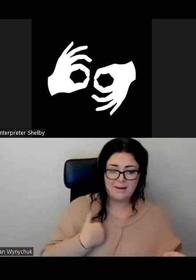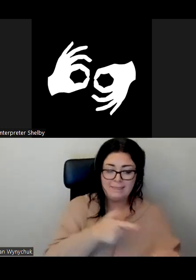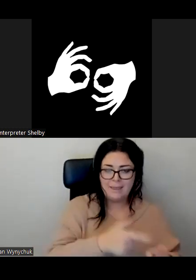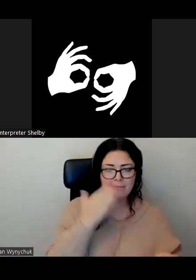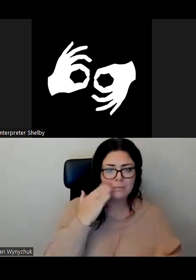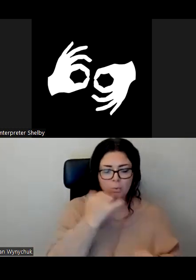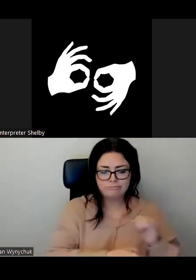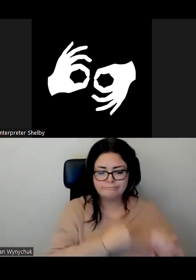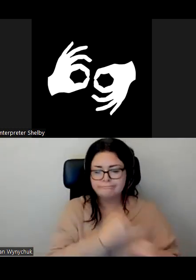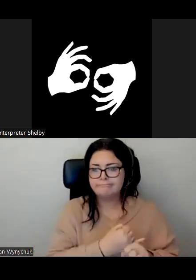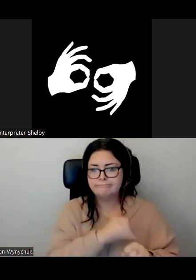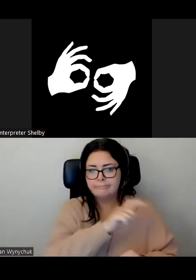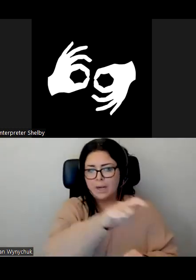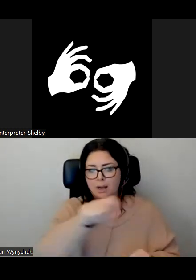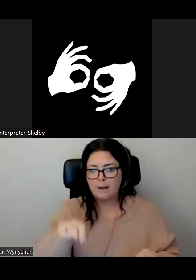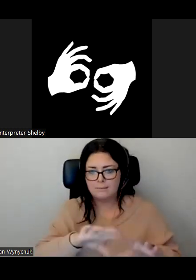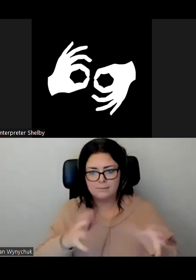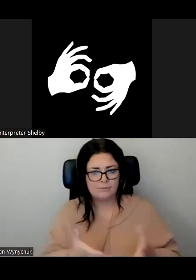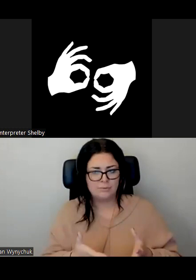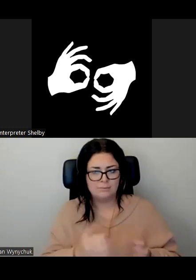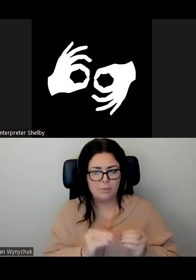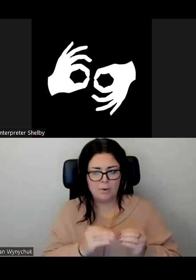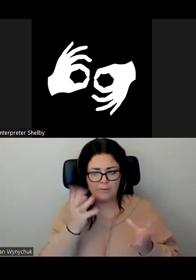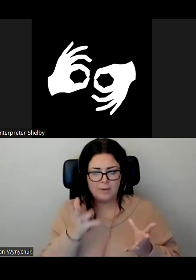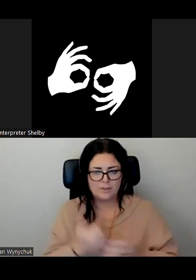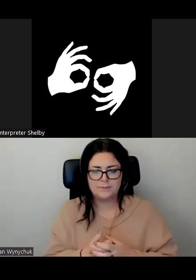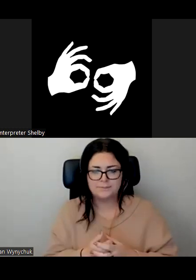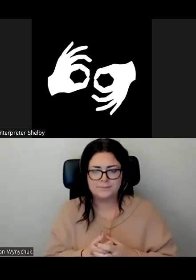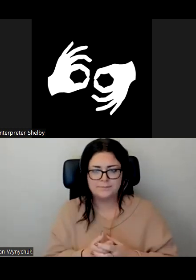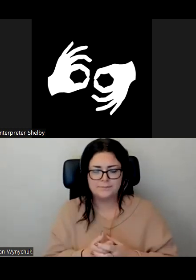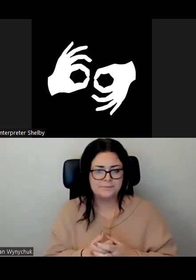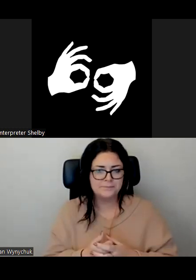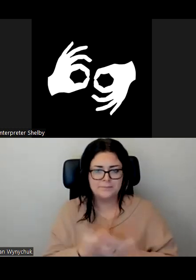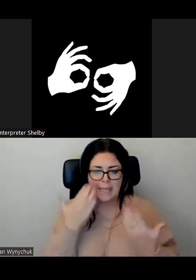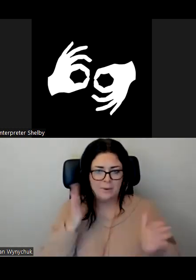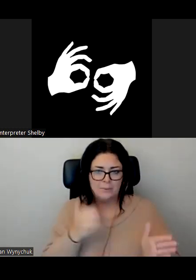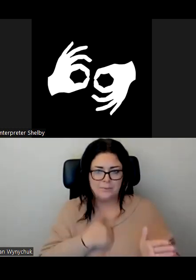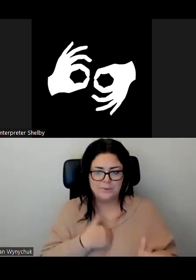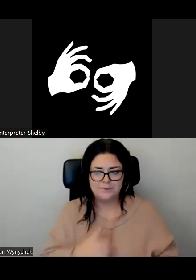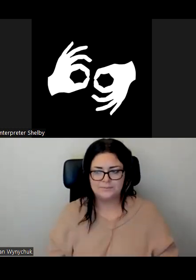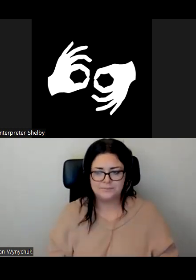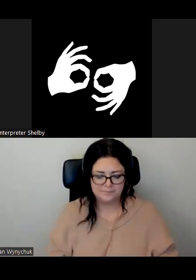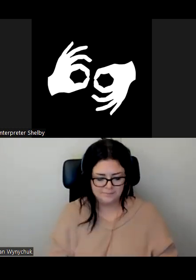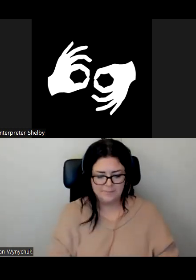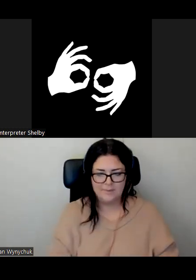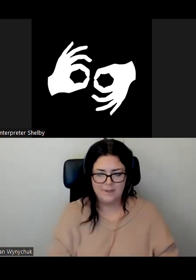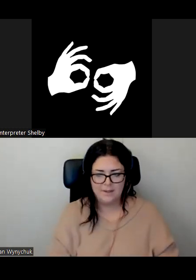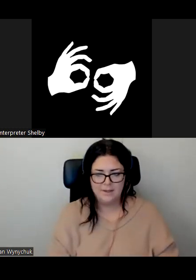international implications. Unfortunately, I really have no clue. Okay. All right.